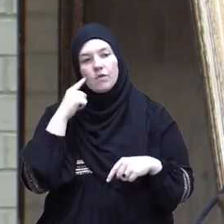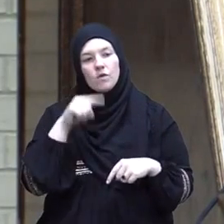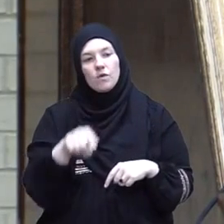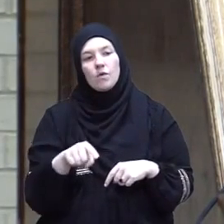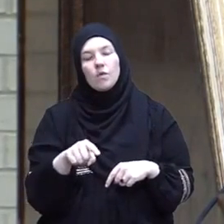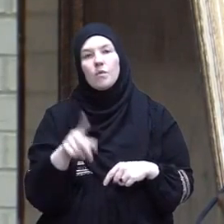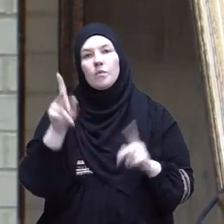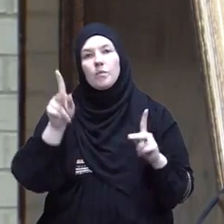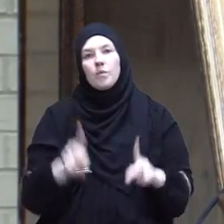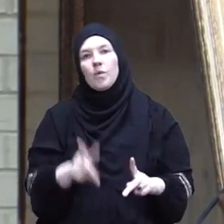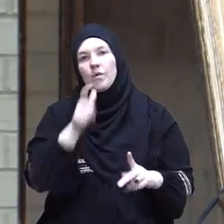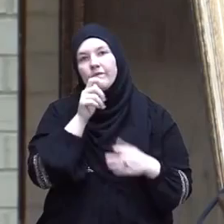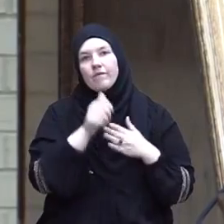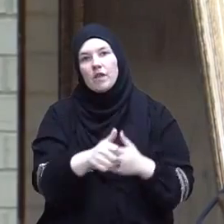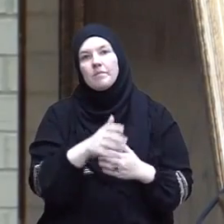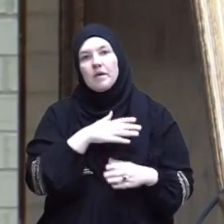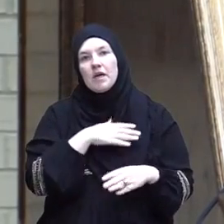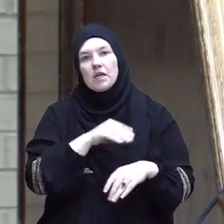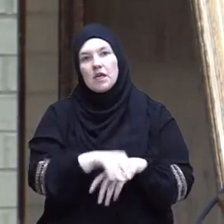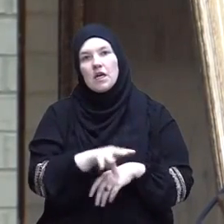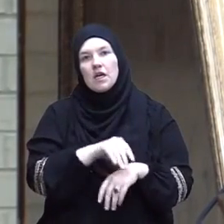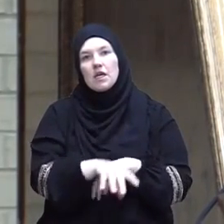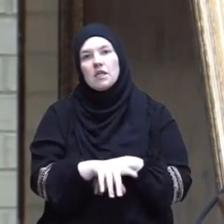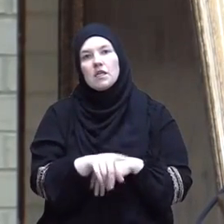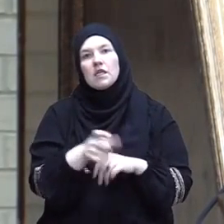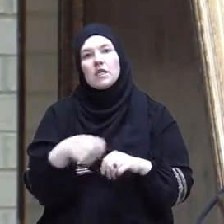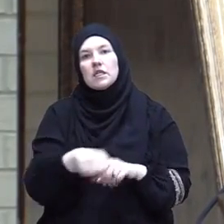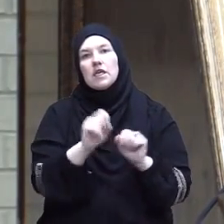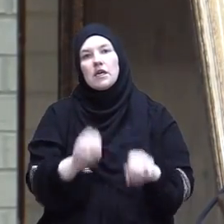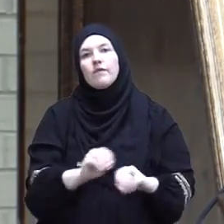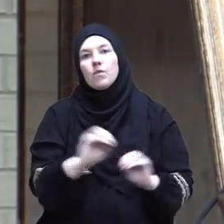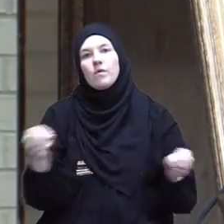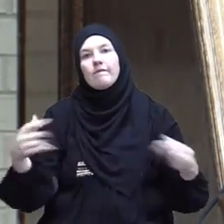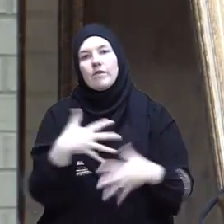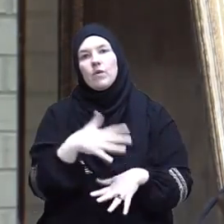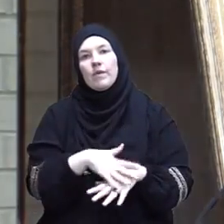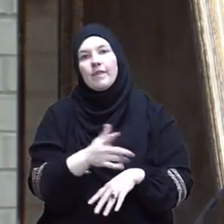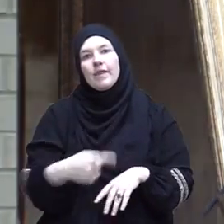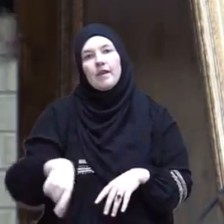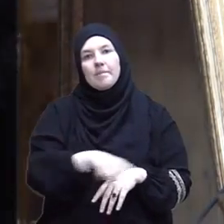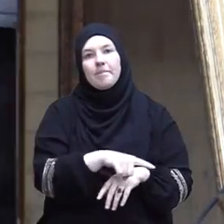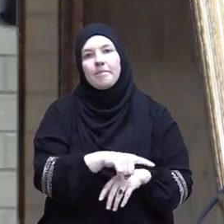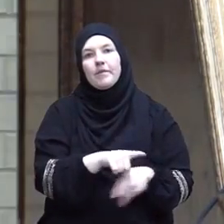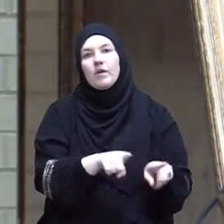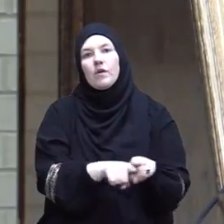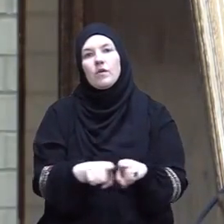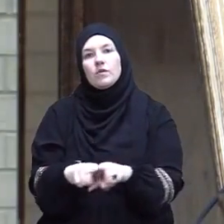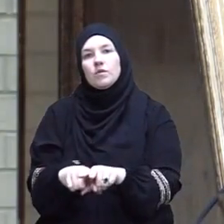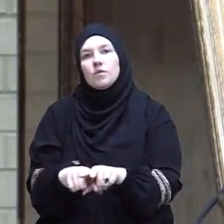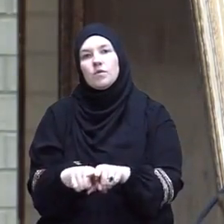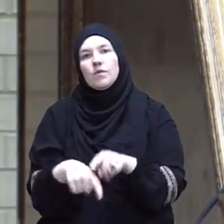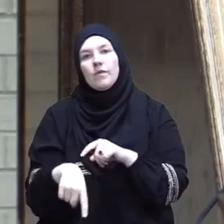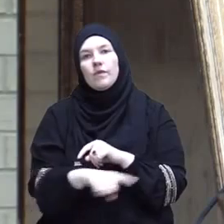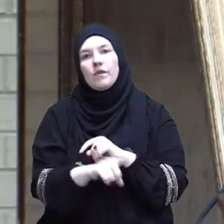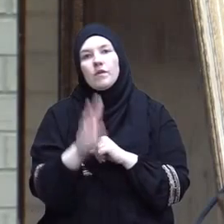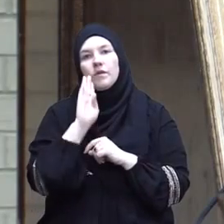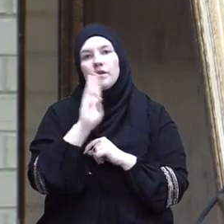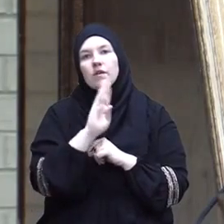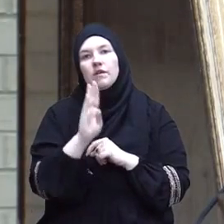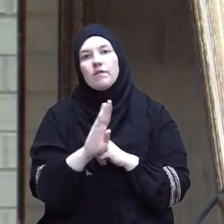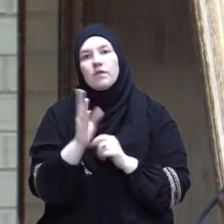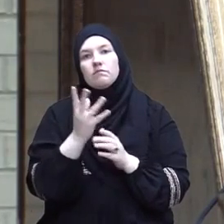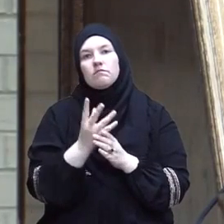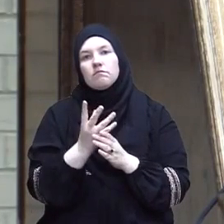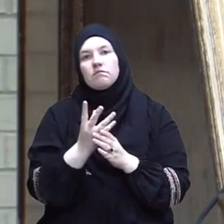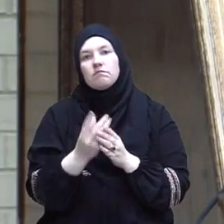who follows my guidance, they shall have no fear on them, nor shall they ever grieve.